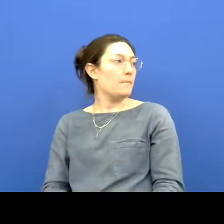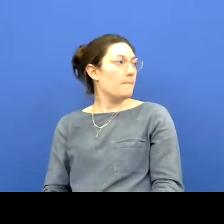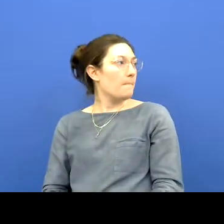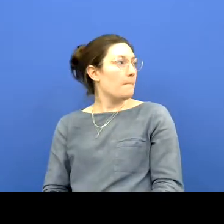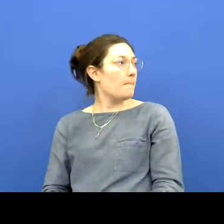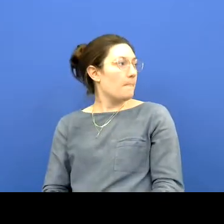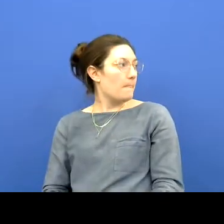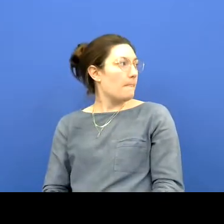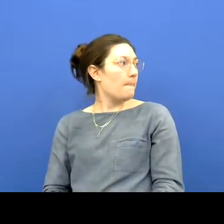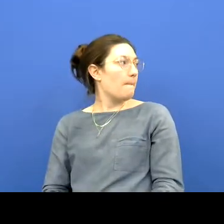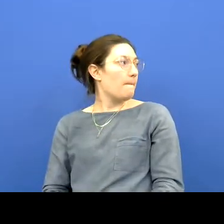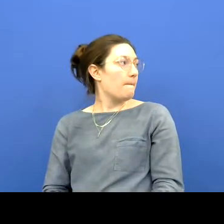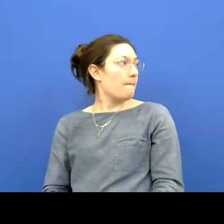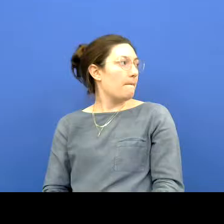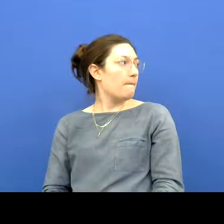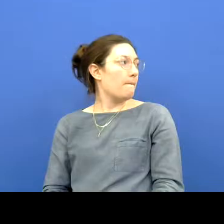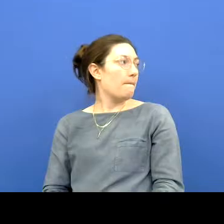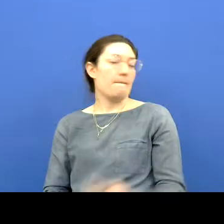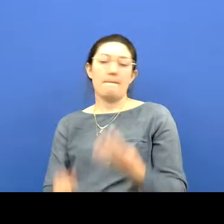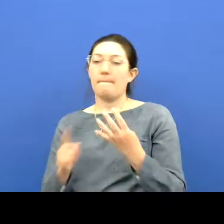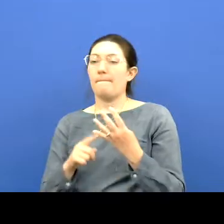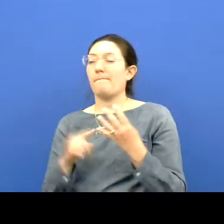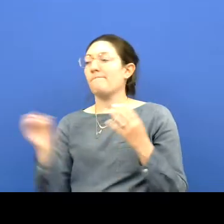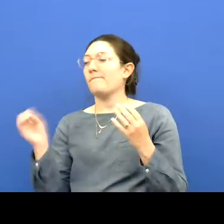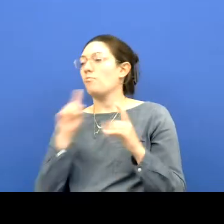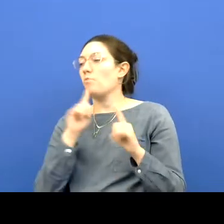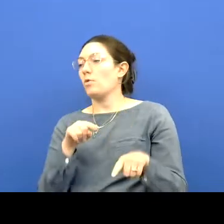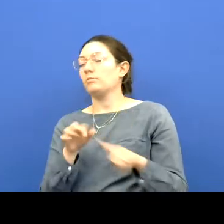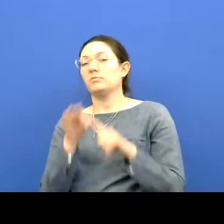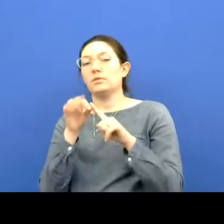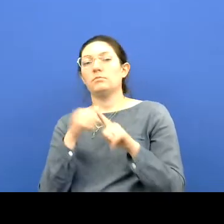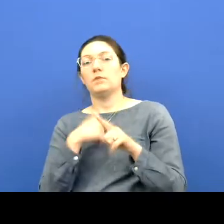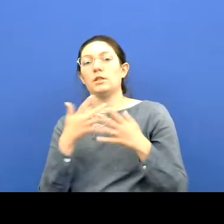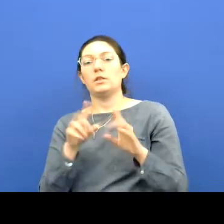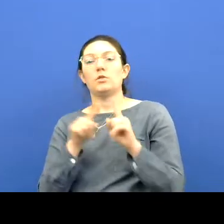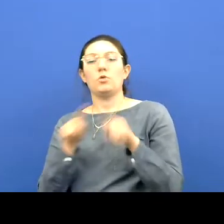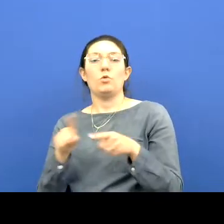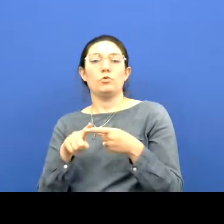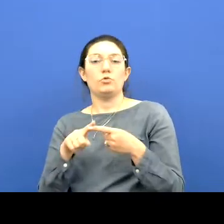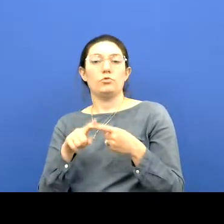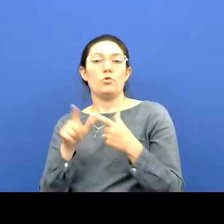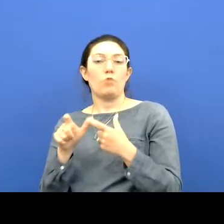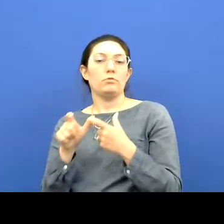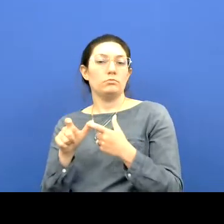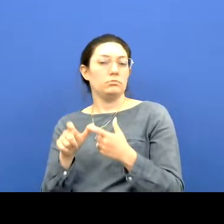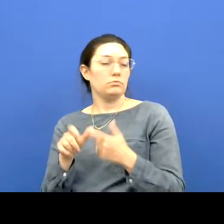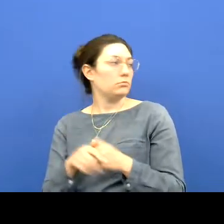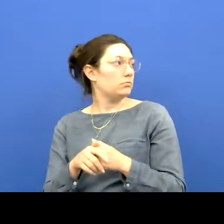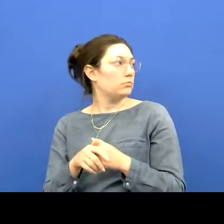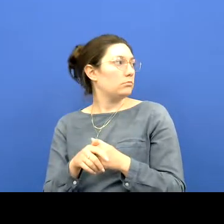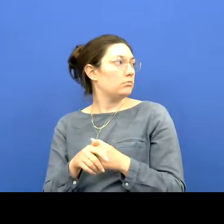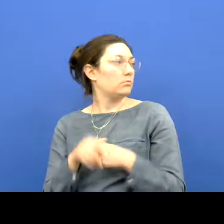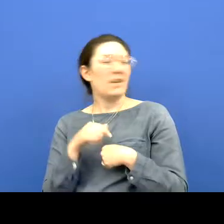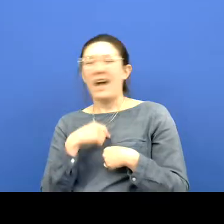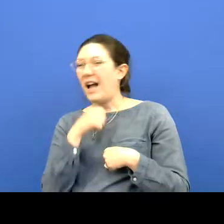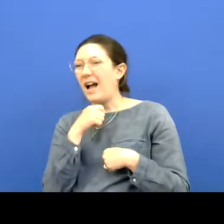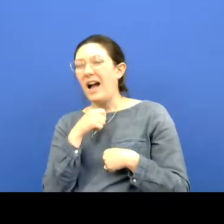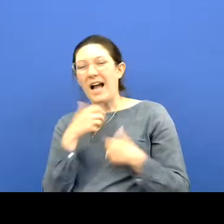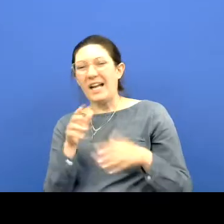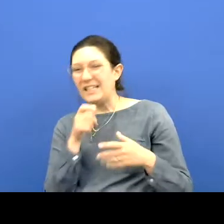Great. I have nothing to report except I was at the run. I didn't